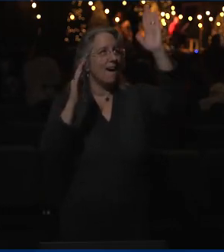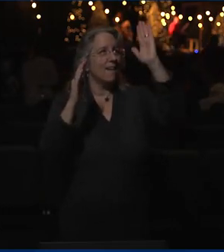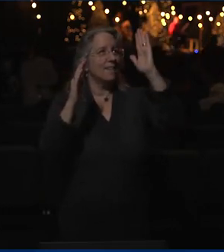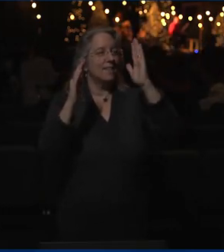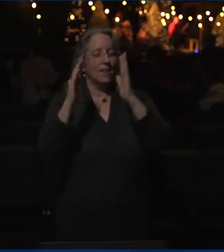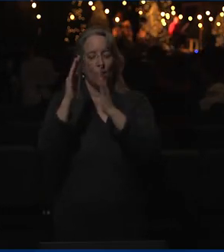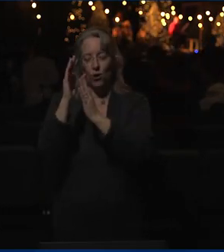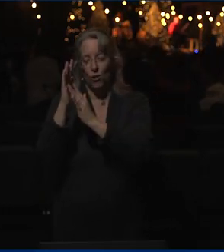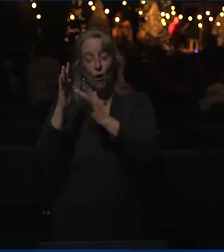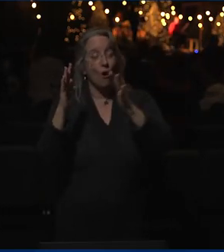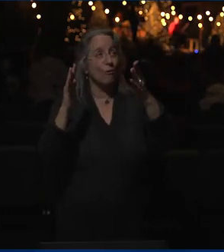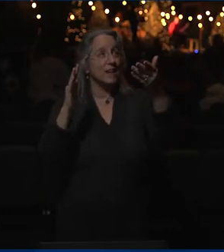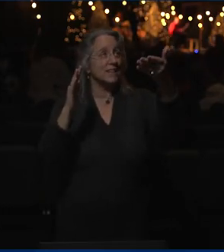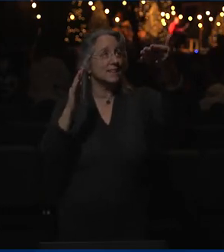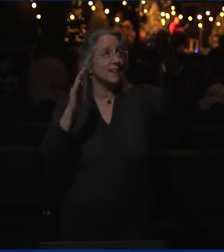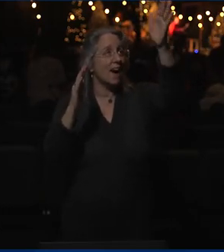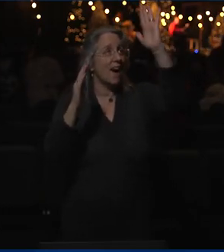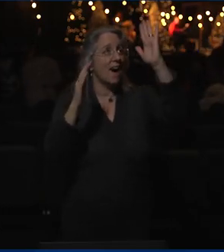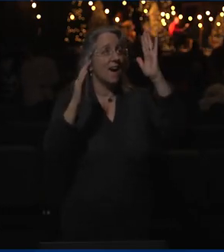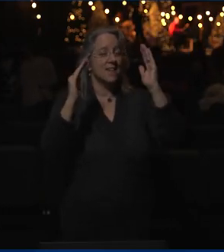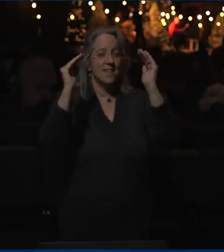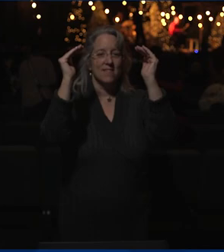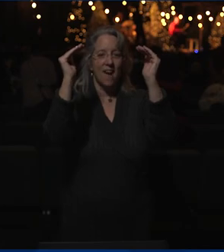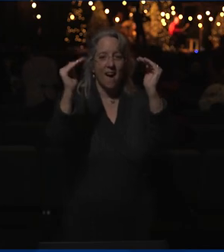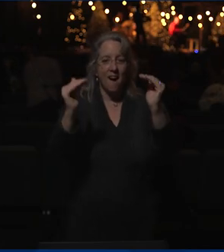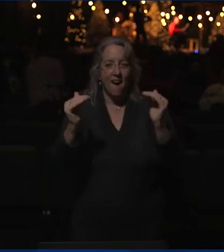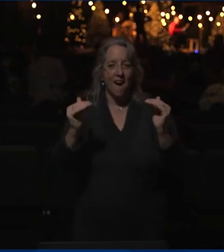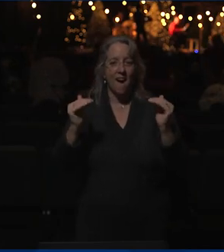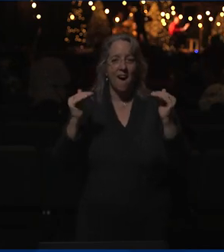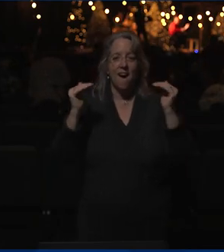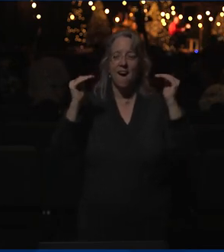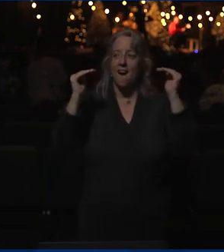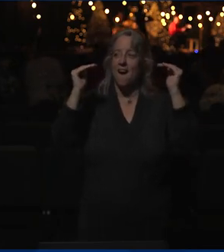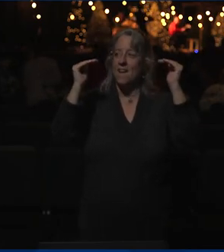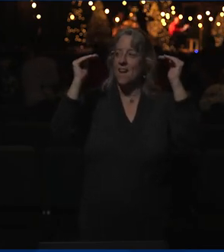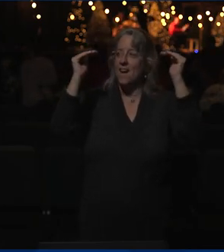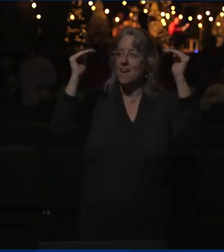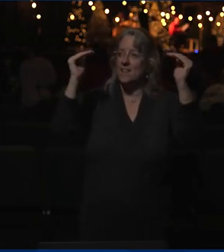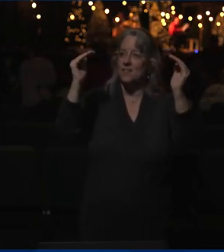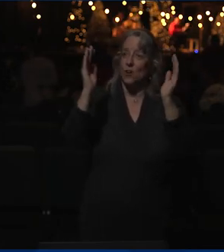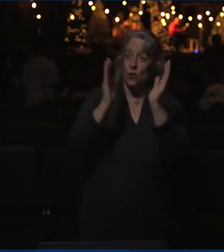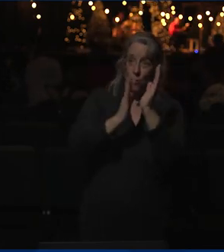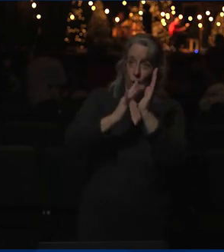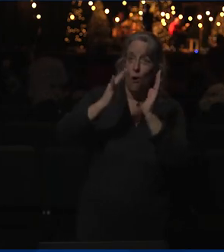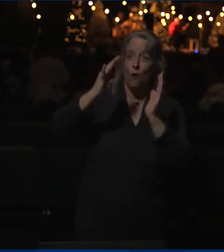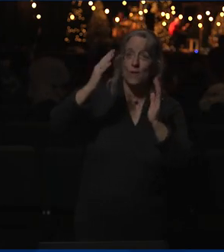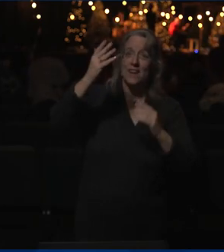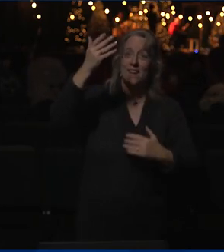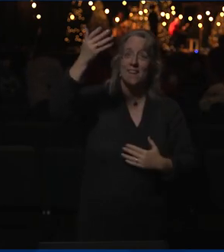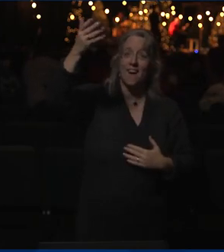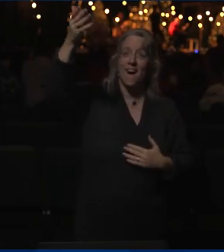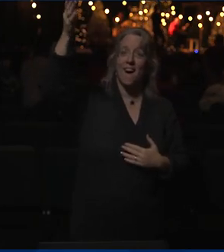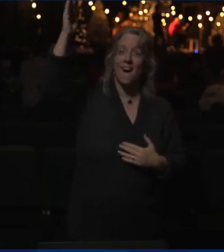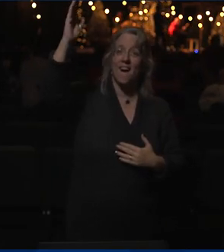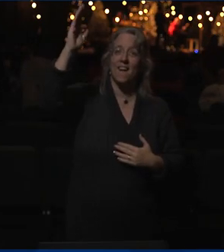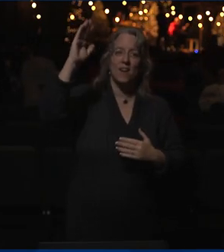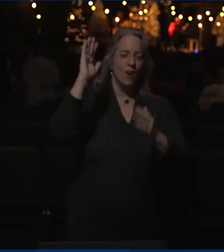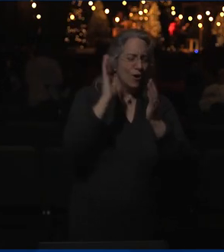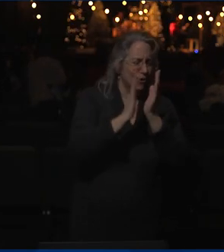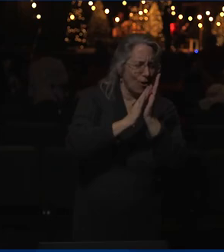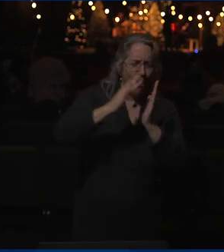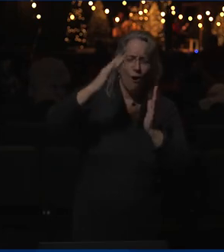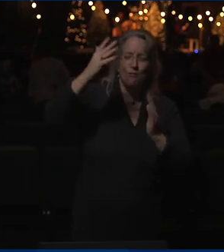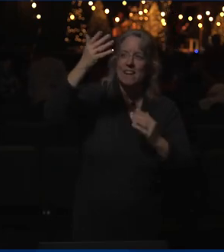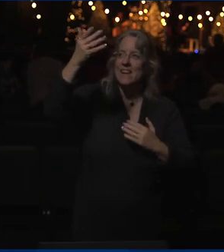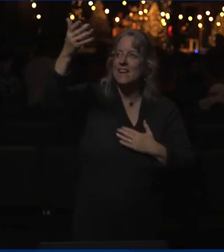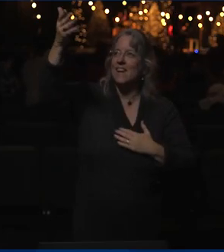God. Glory to God in the highest. We sing glory to God. Glory to